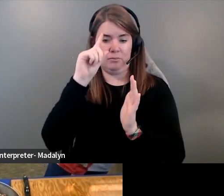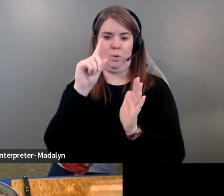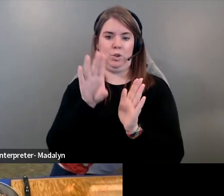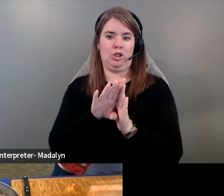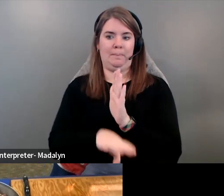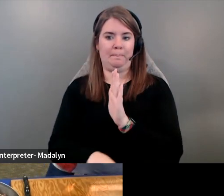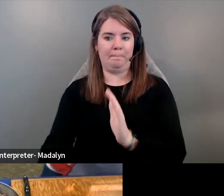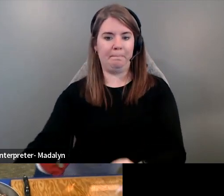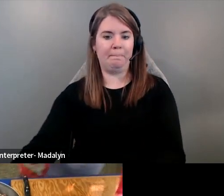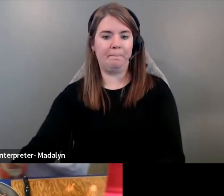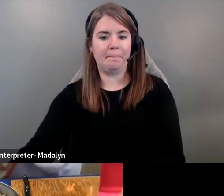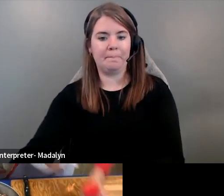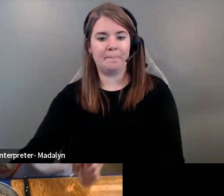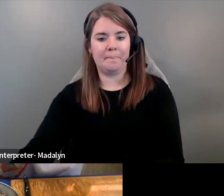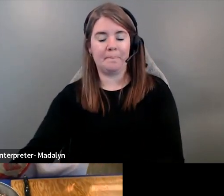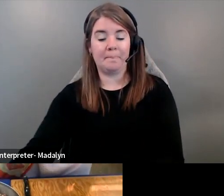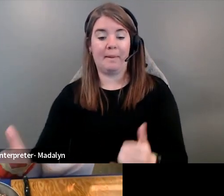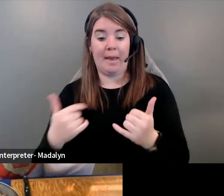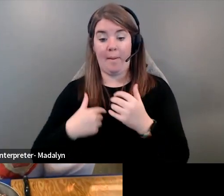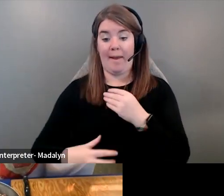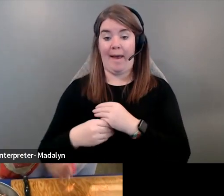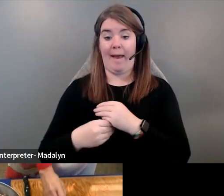add 2 teaspoons of the garlic powder.